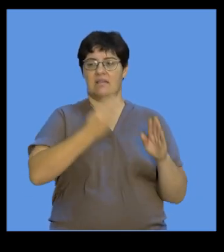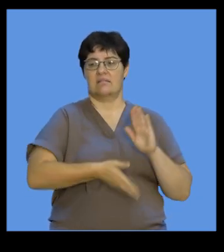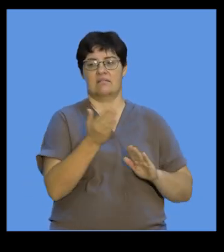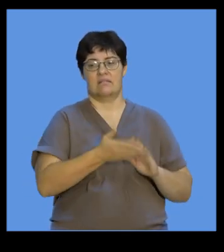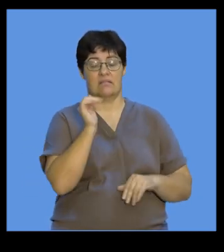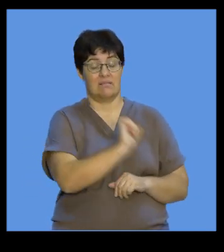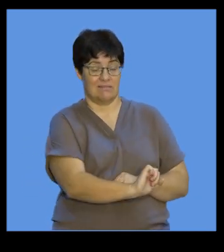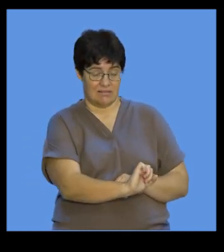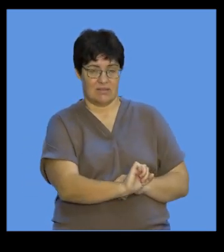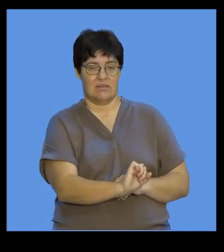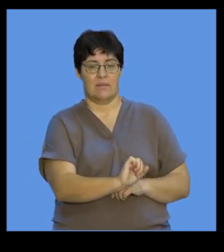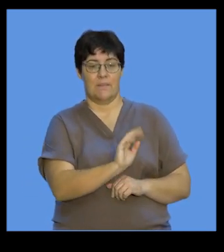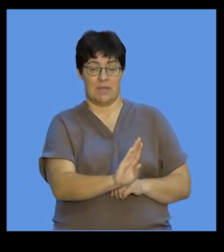So,